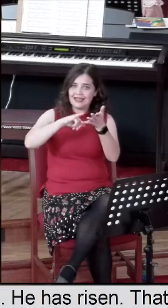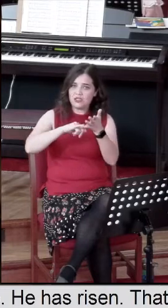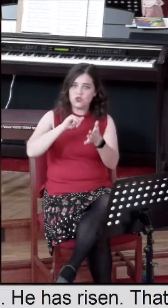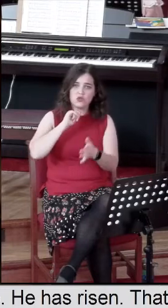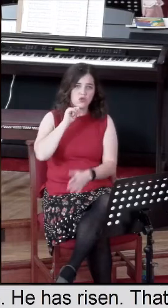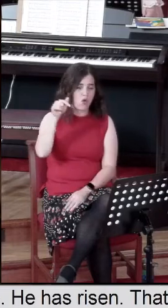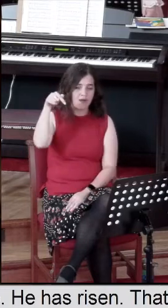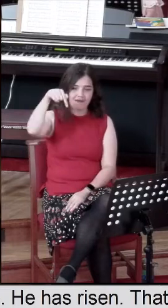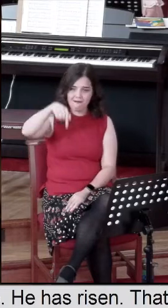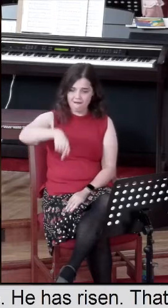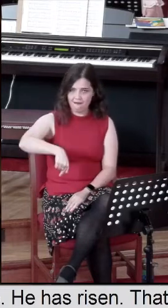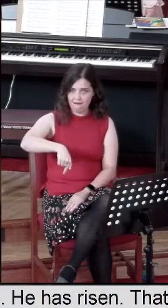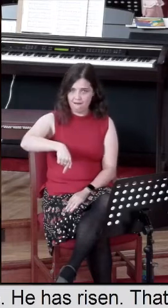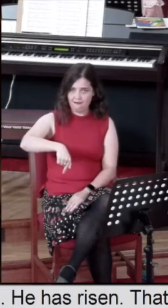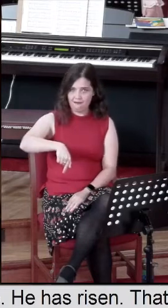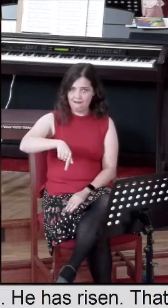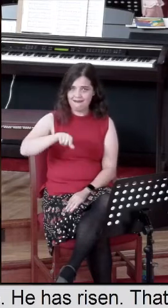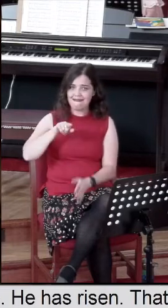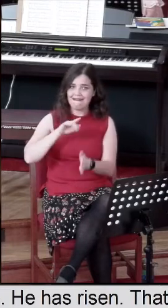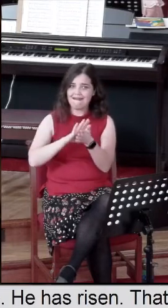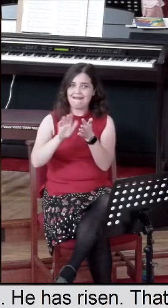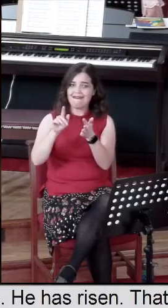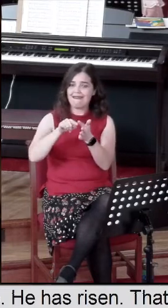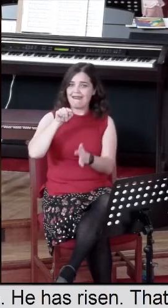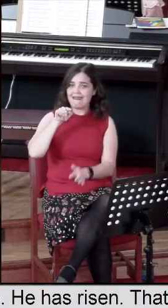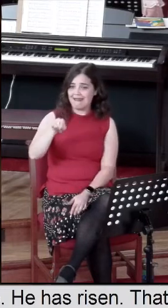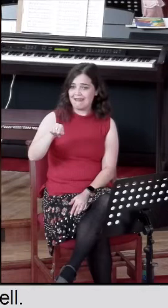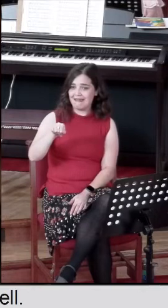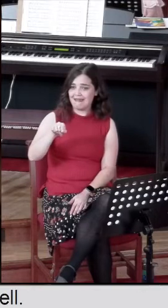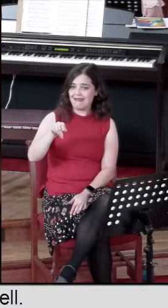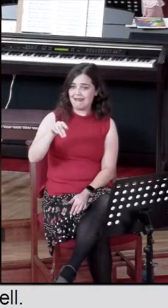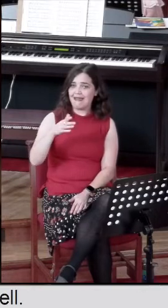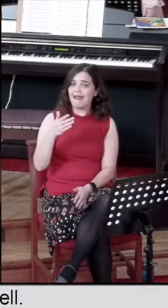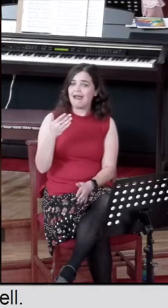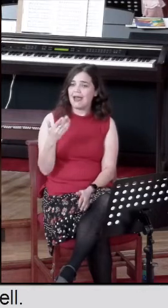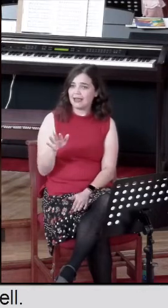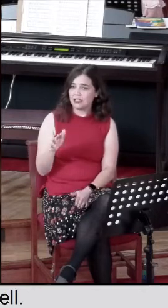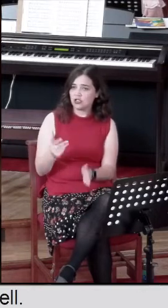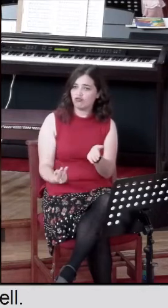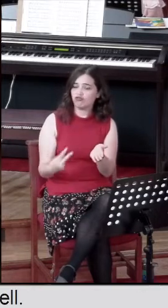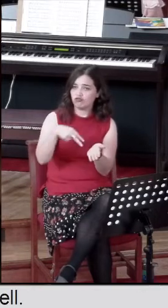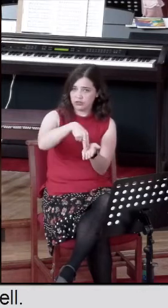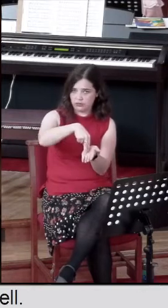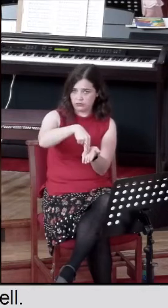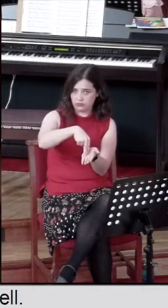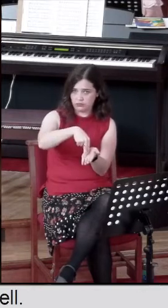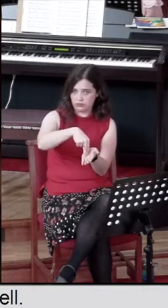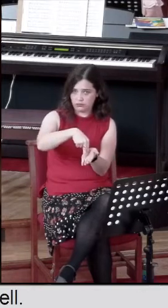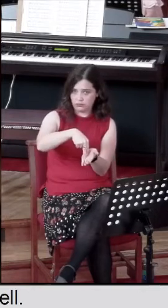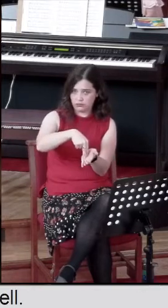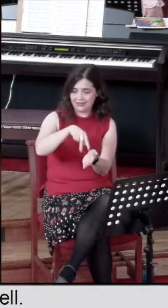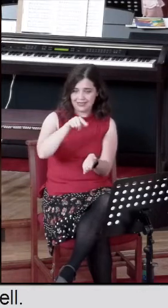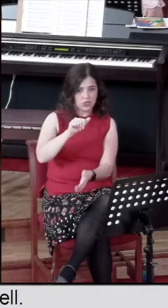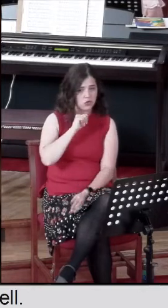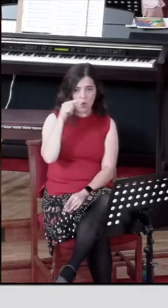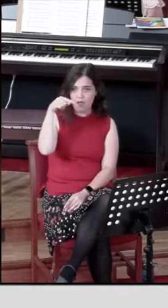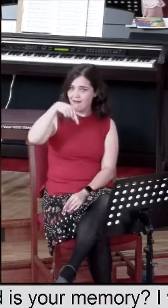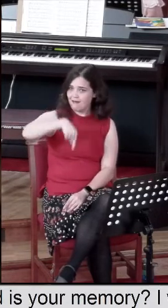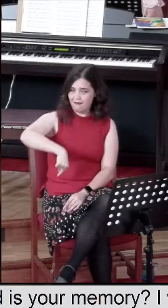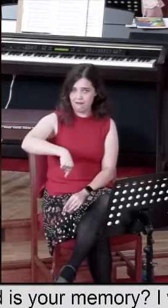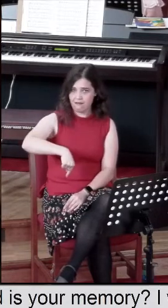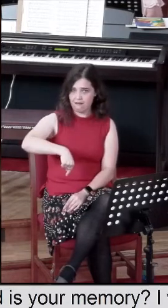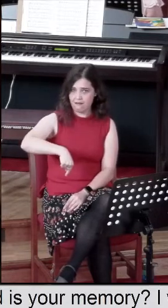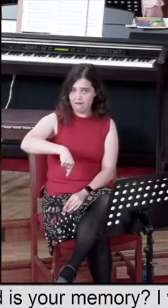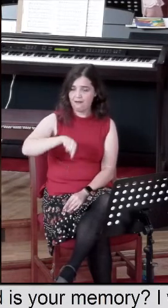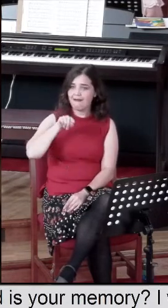He has risen. Right? He is not here.